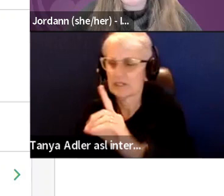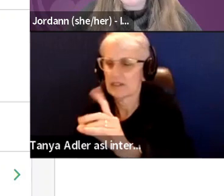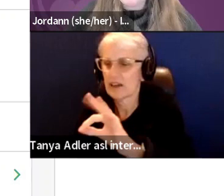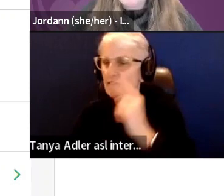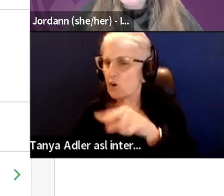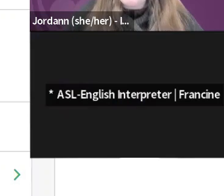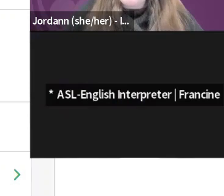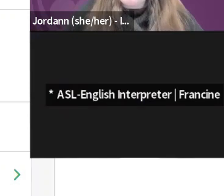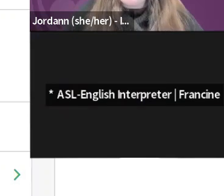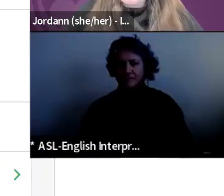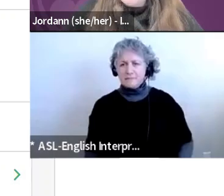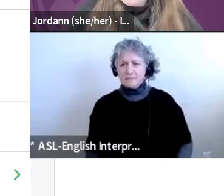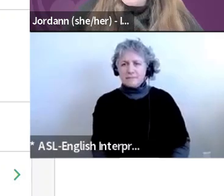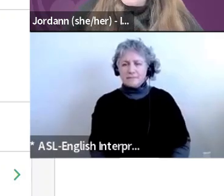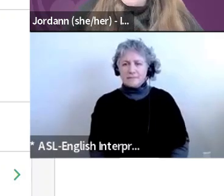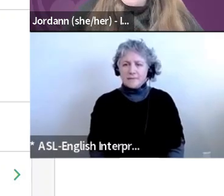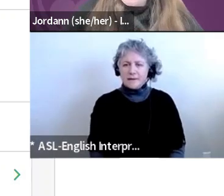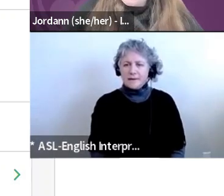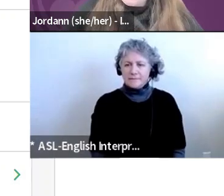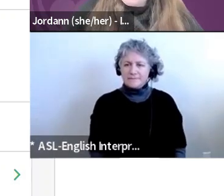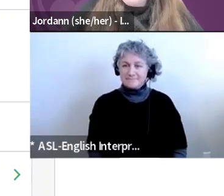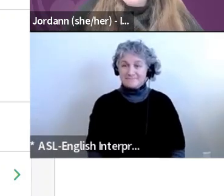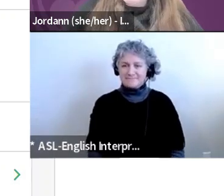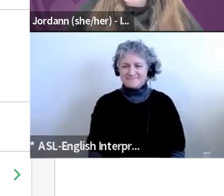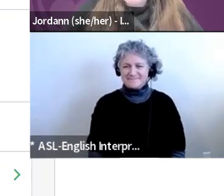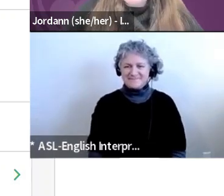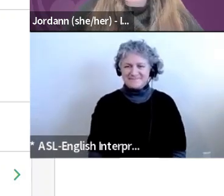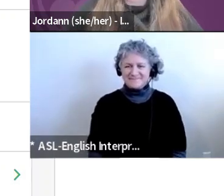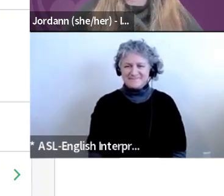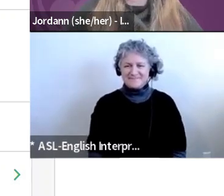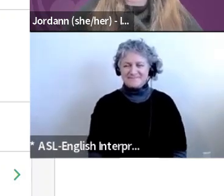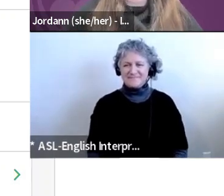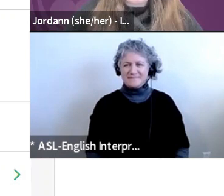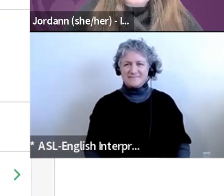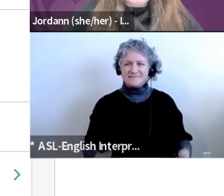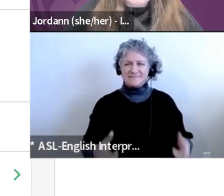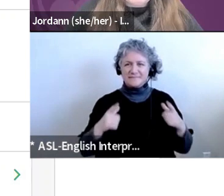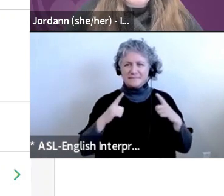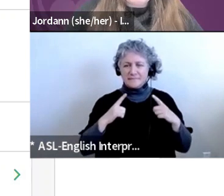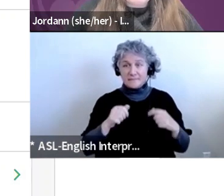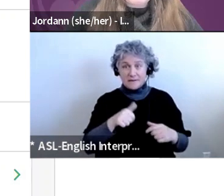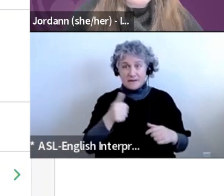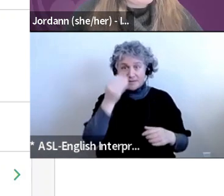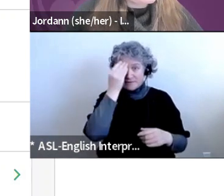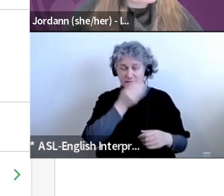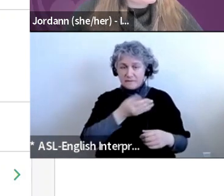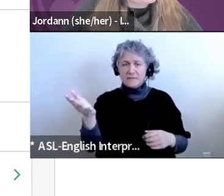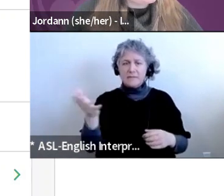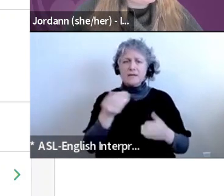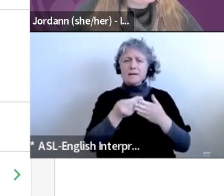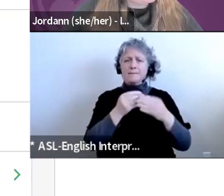only. The other thing I wanted to note here is you won't see the budget section, so you'll see that on